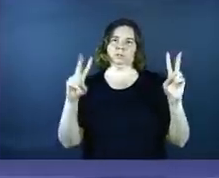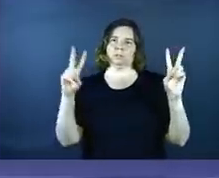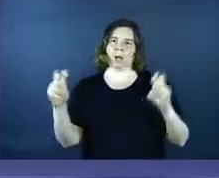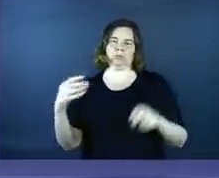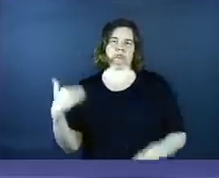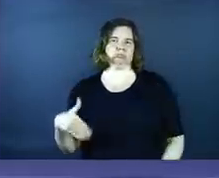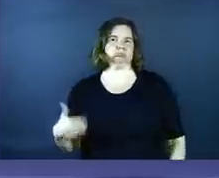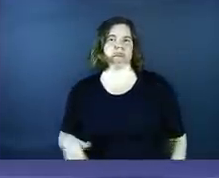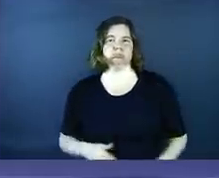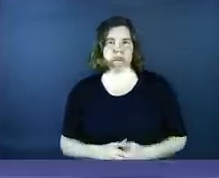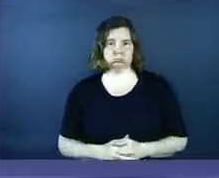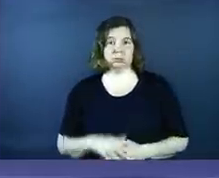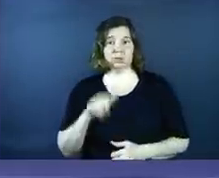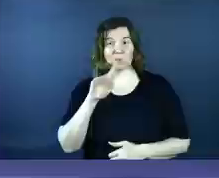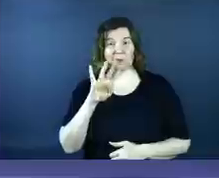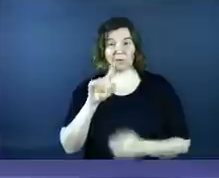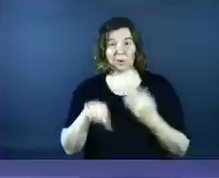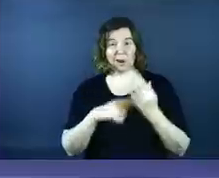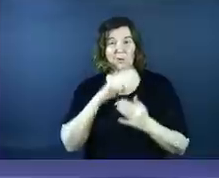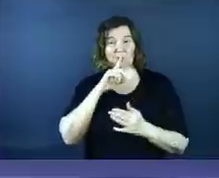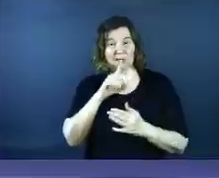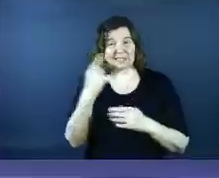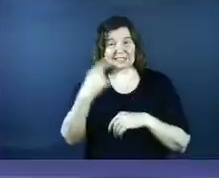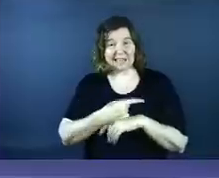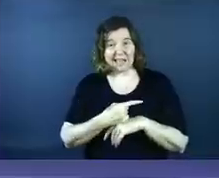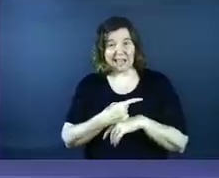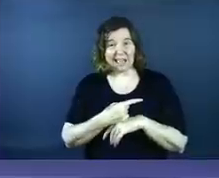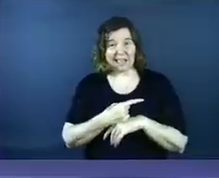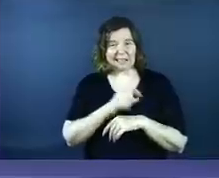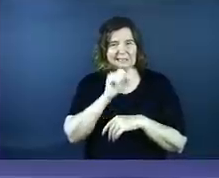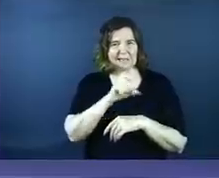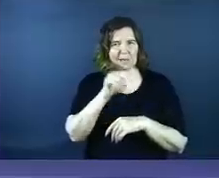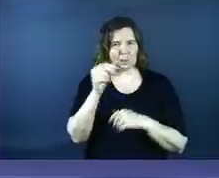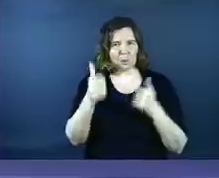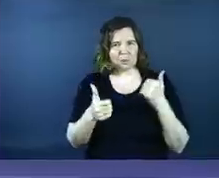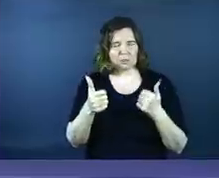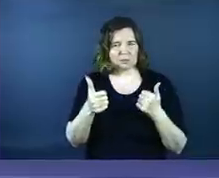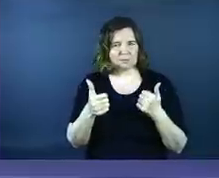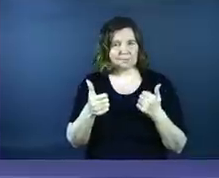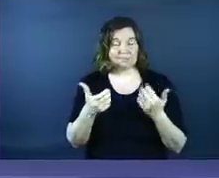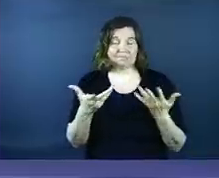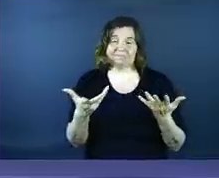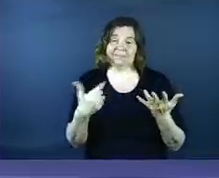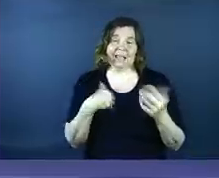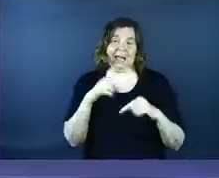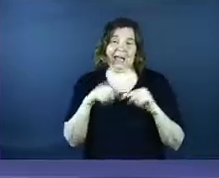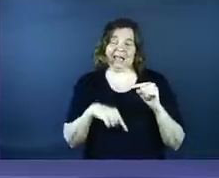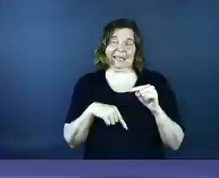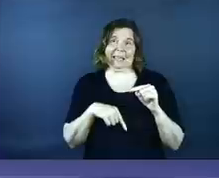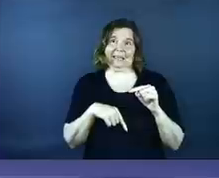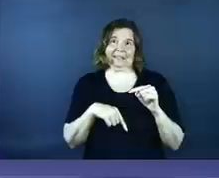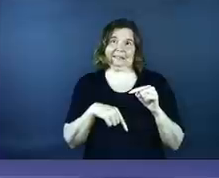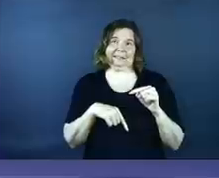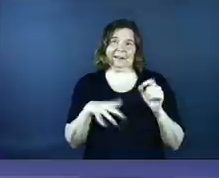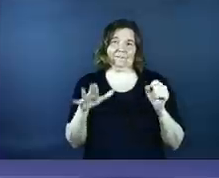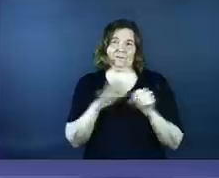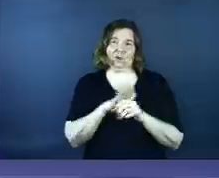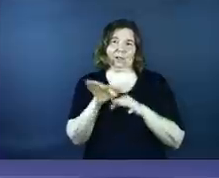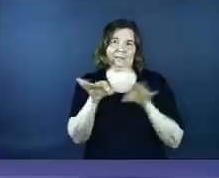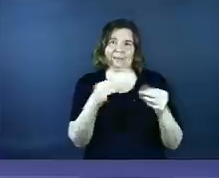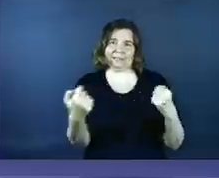topic. Is it a 24-hour day in Genesis or not? I can't do it justice fully